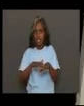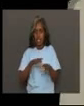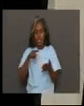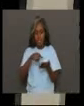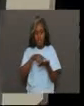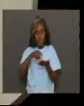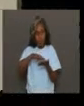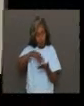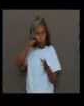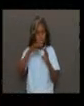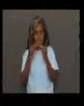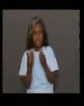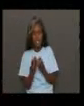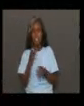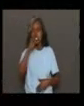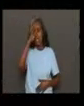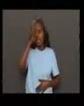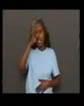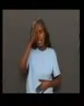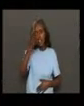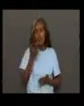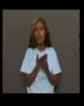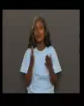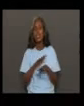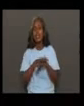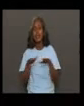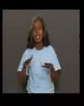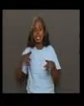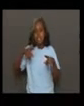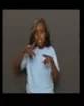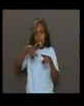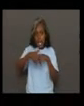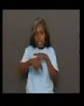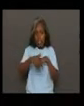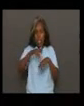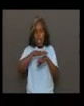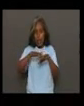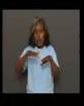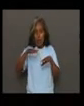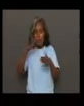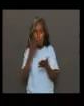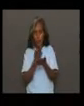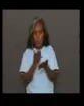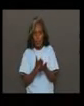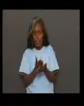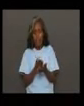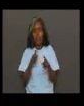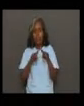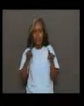Conic sections are created when a plane cuts a cone at various